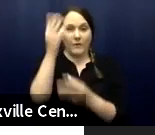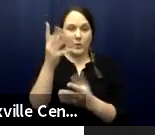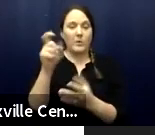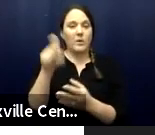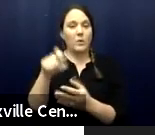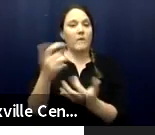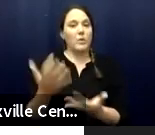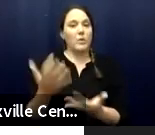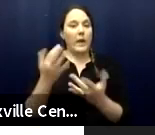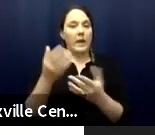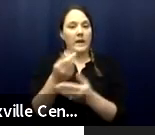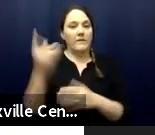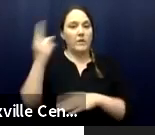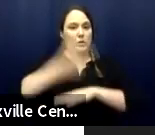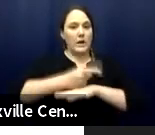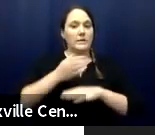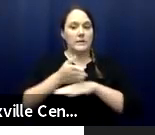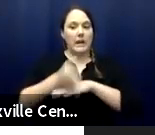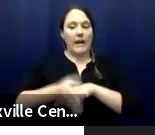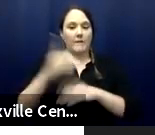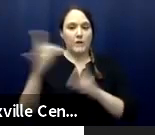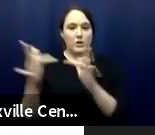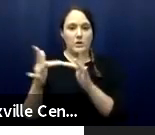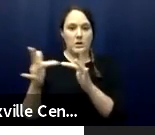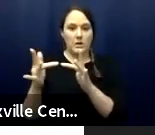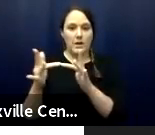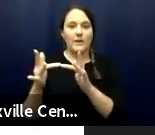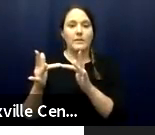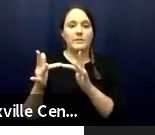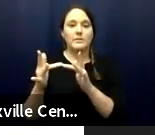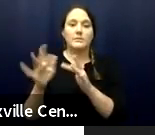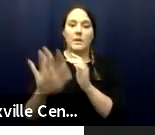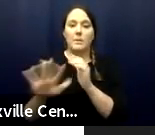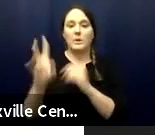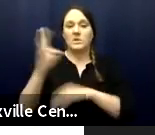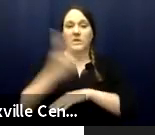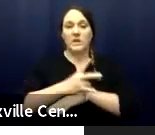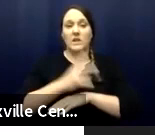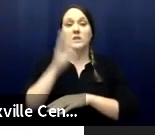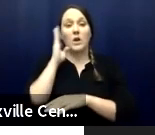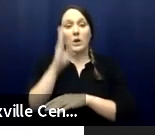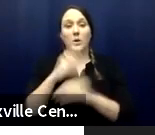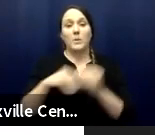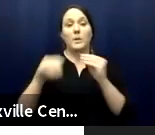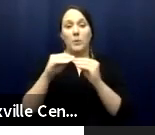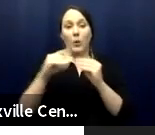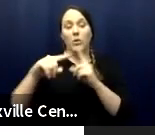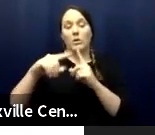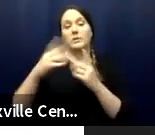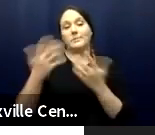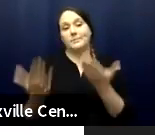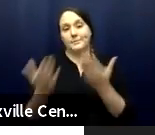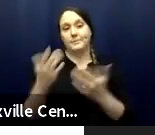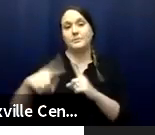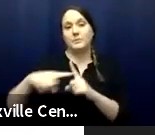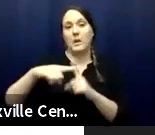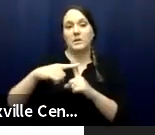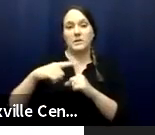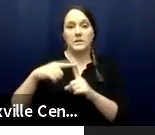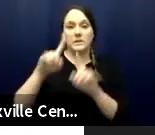days after that contact, 5 to 7, where you're more likely, if you're going to be positive, to have a positive test. You still have to stay in